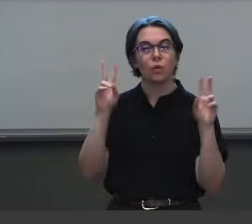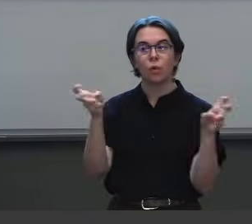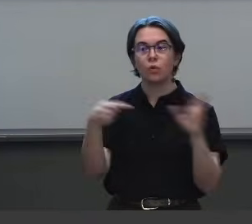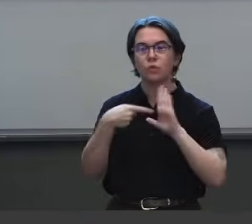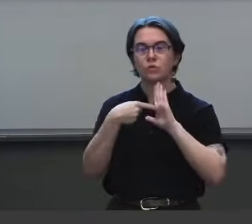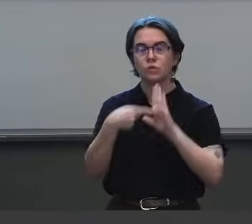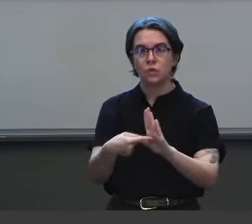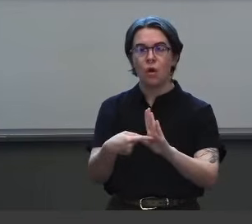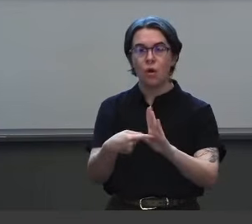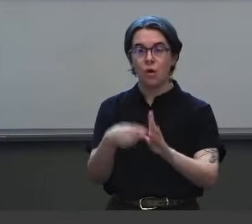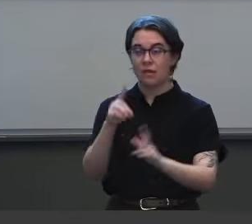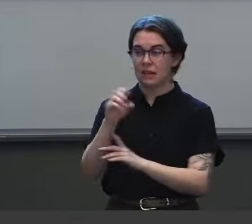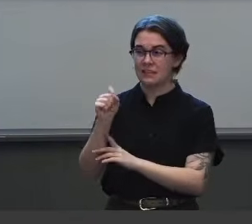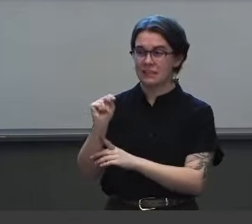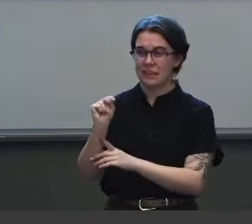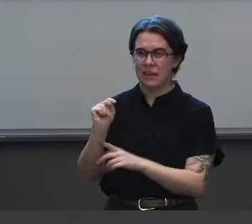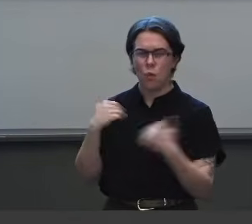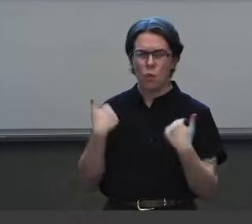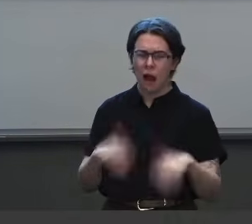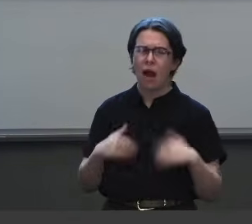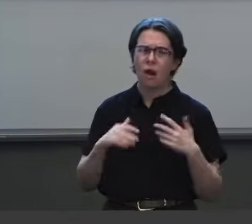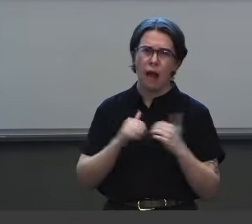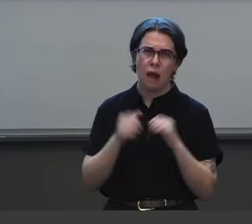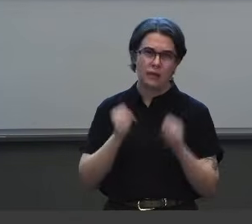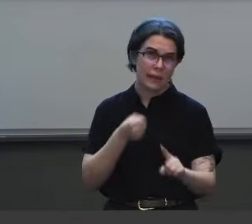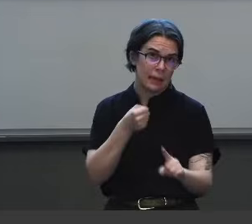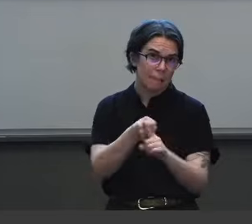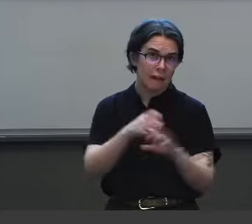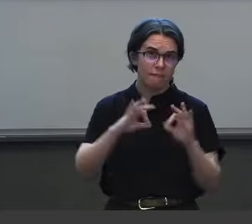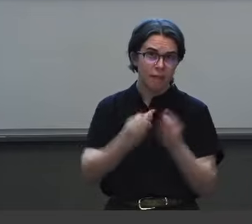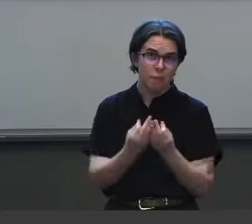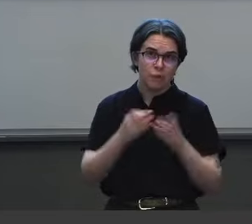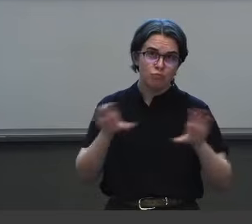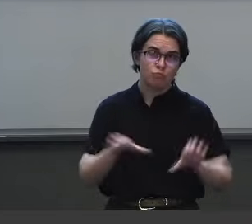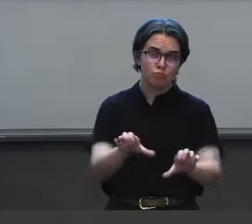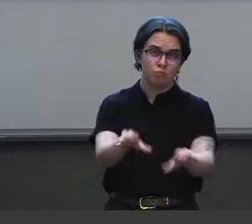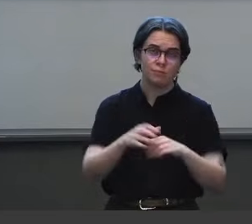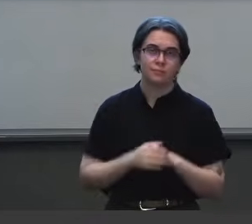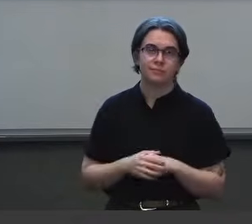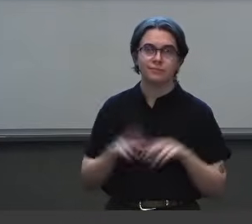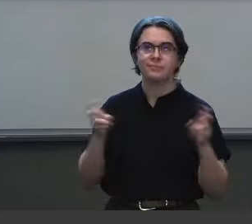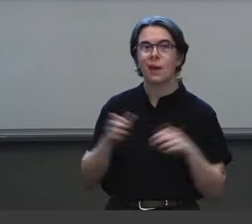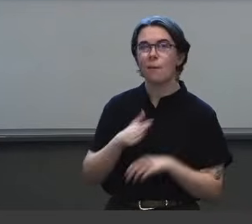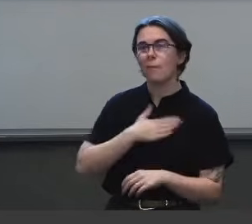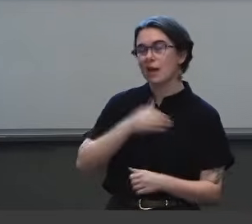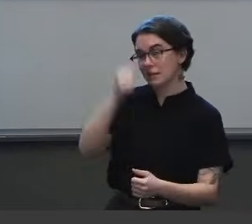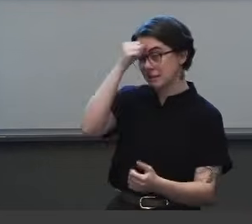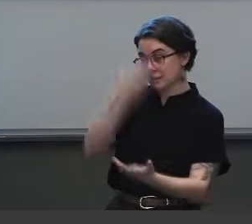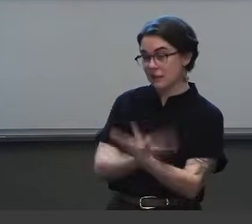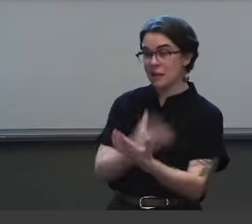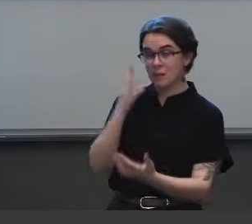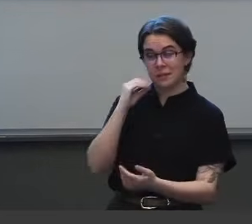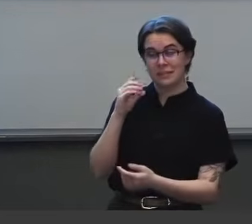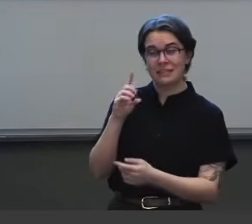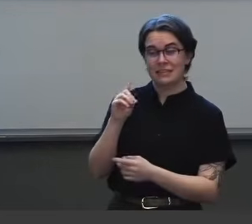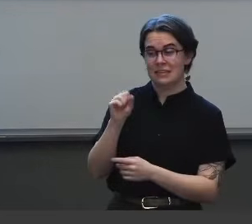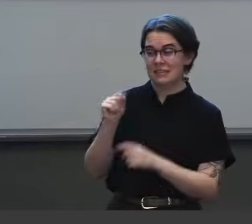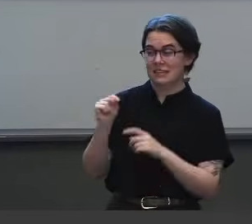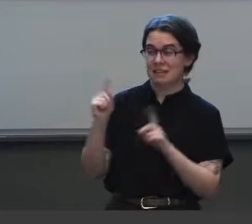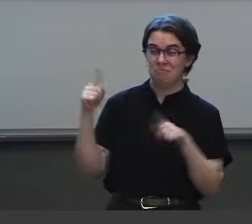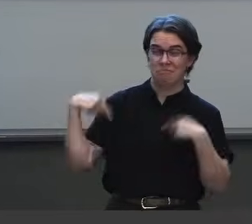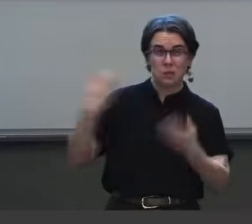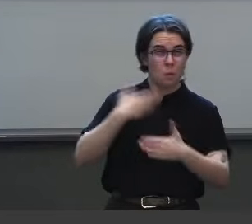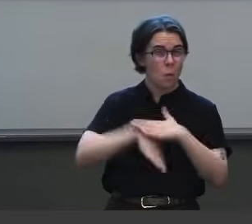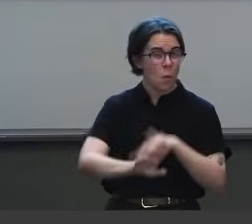that decreased sound tolerance has on family activities. My son has had sound sensitivity since he was an infant. It